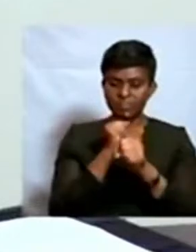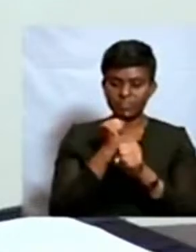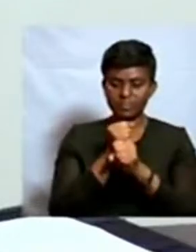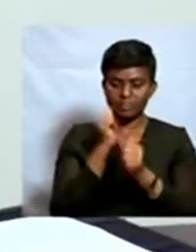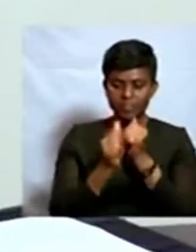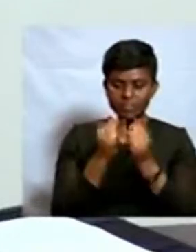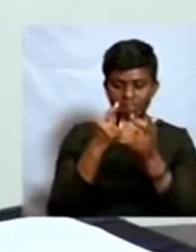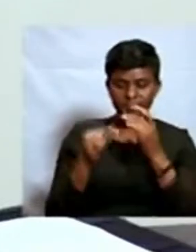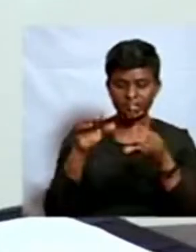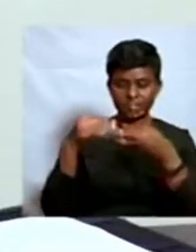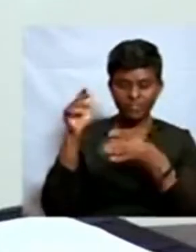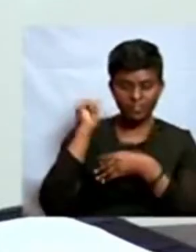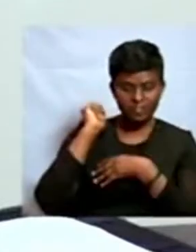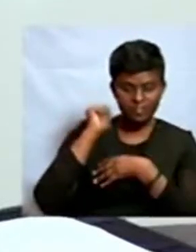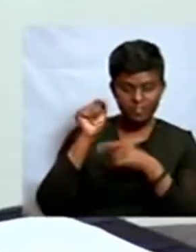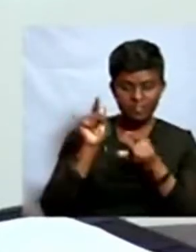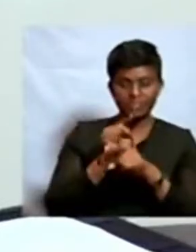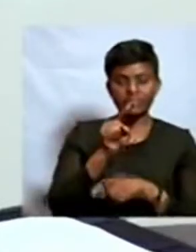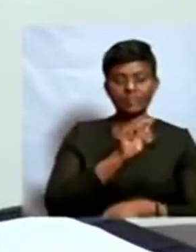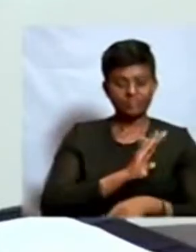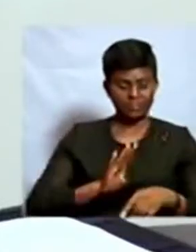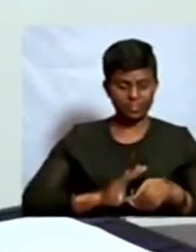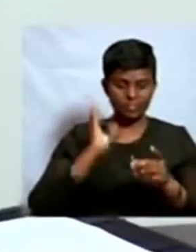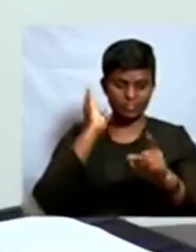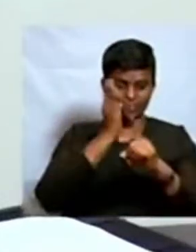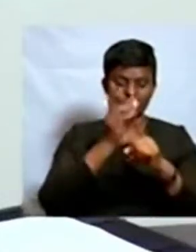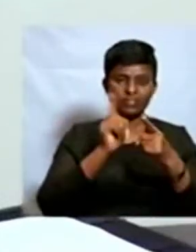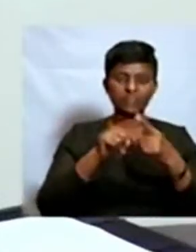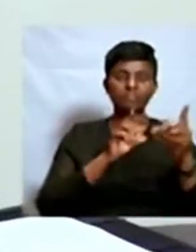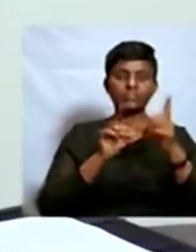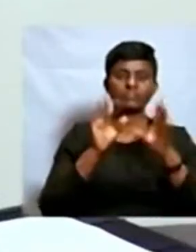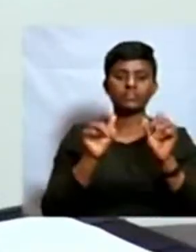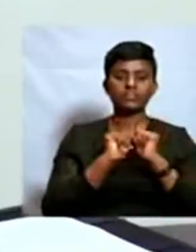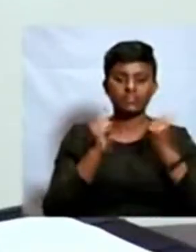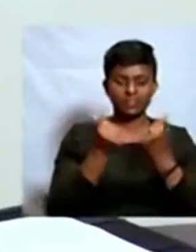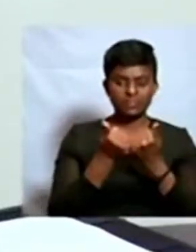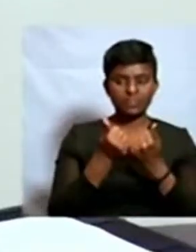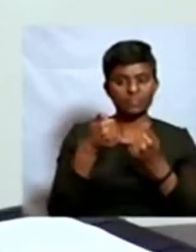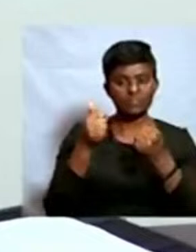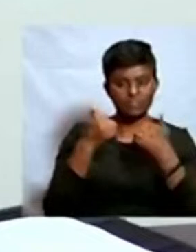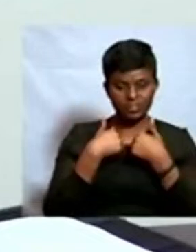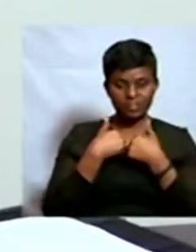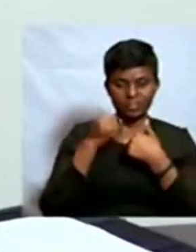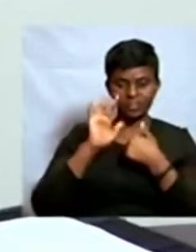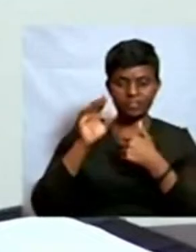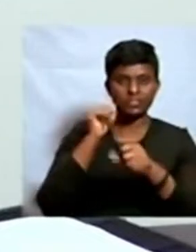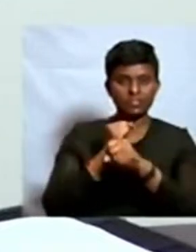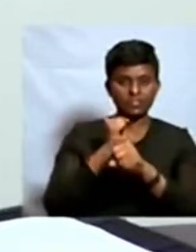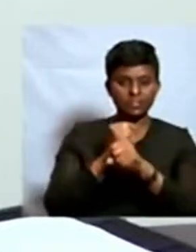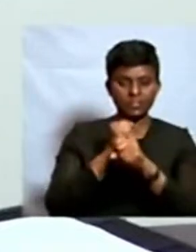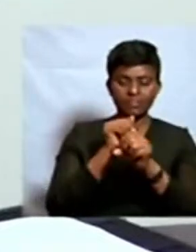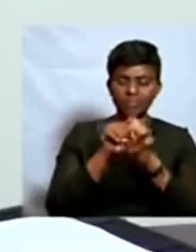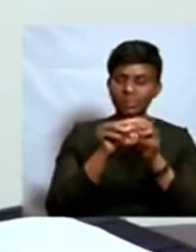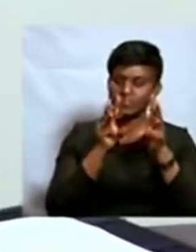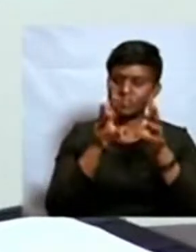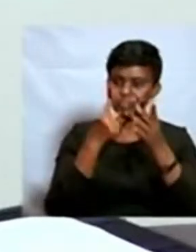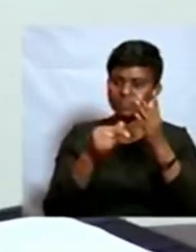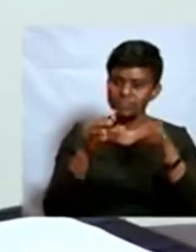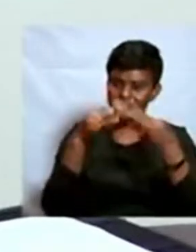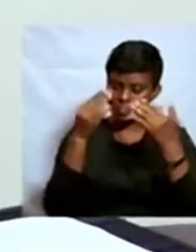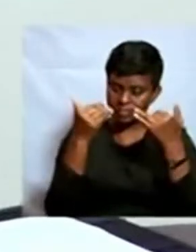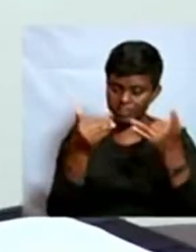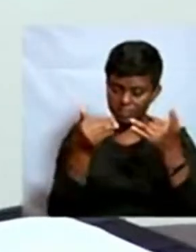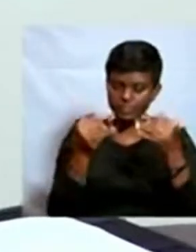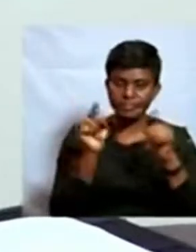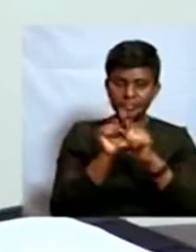are assigned by the board to the Director General so that he carries his work in a manner that gives him not